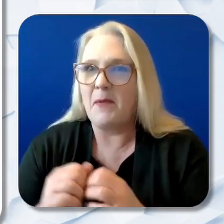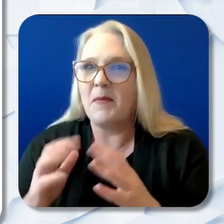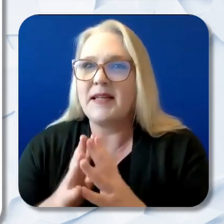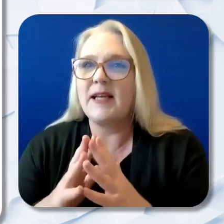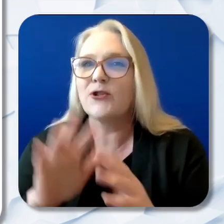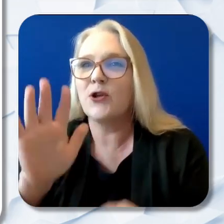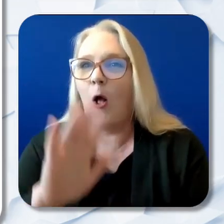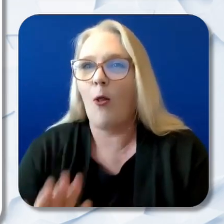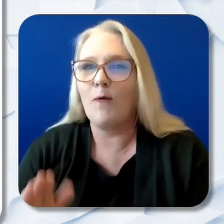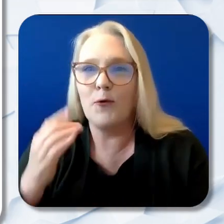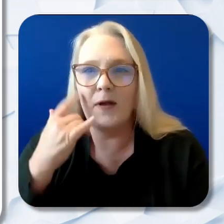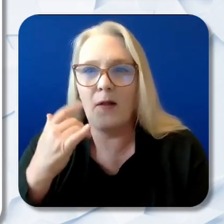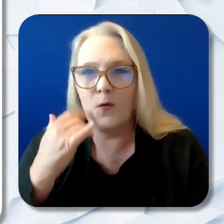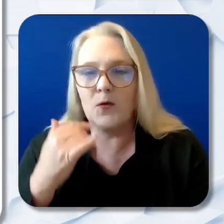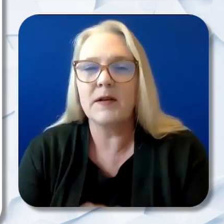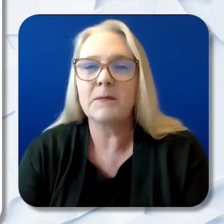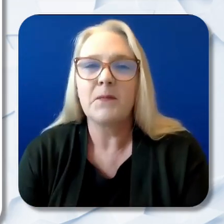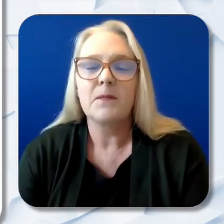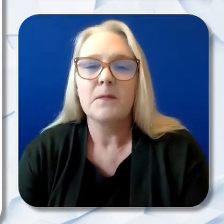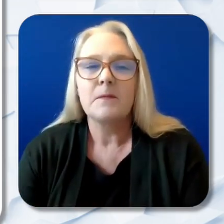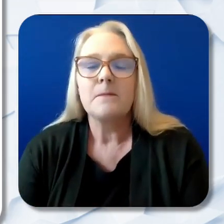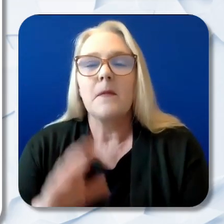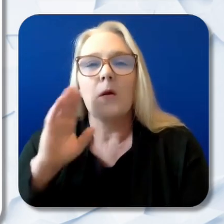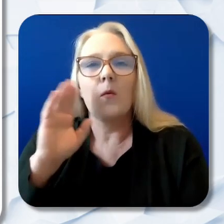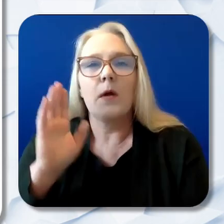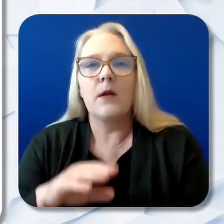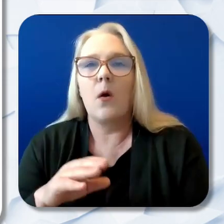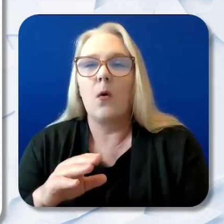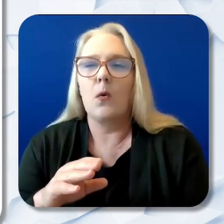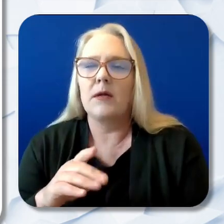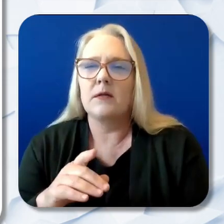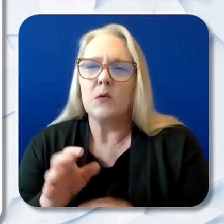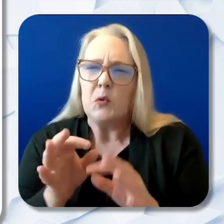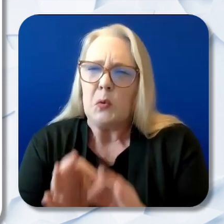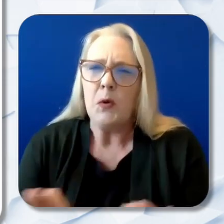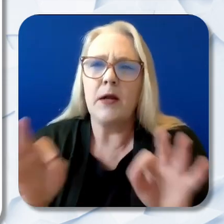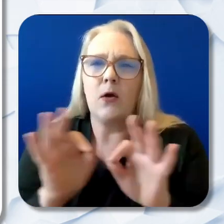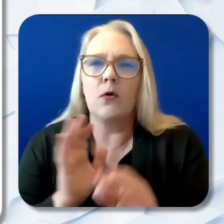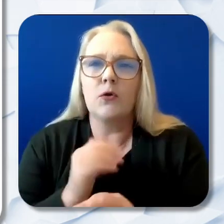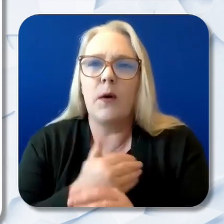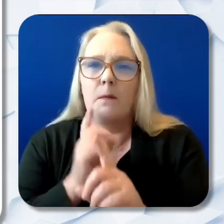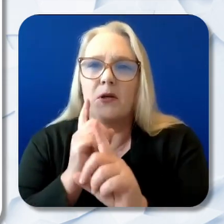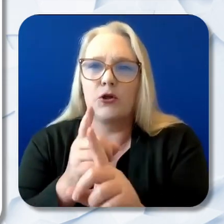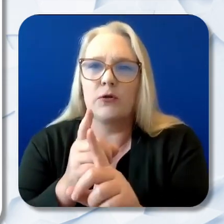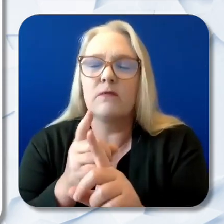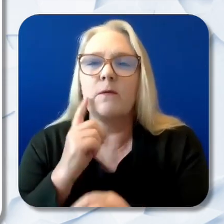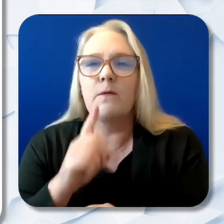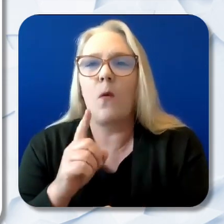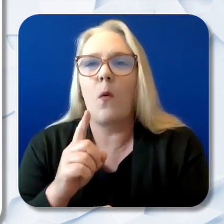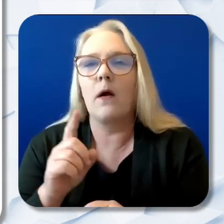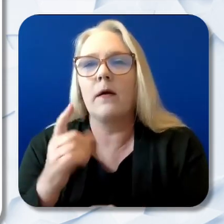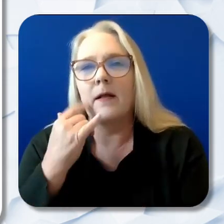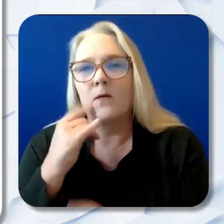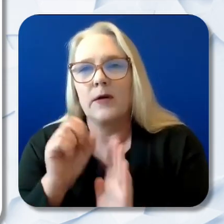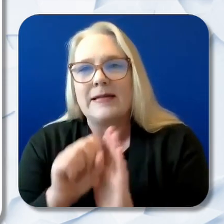throughout the state, as we know that it's mission critical to our California state preschool